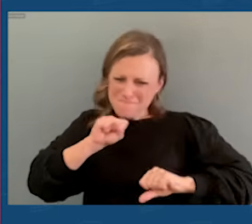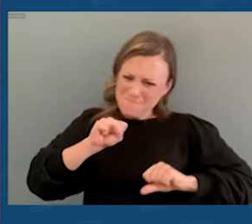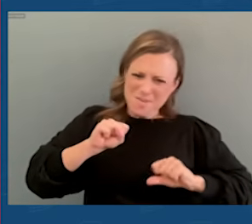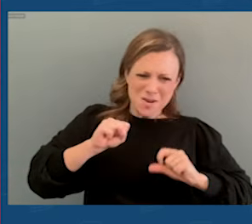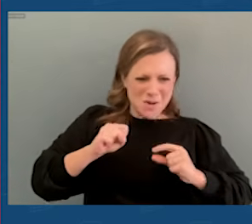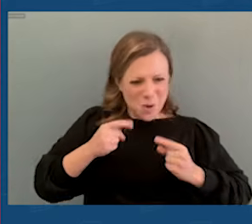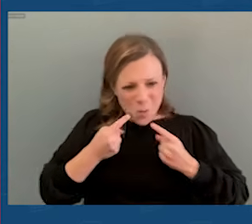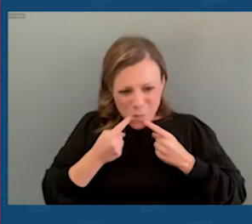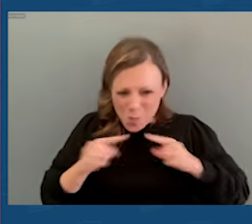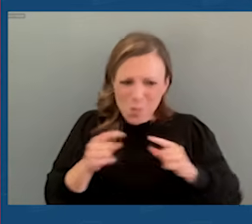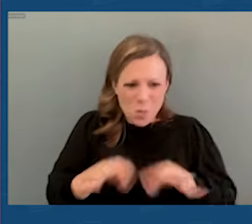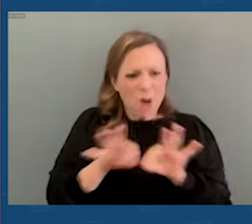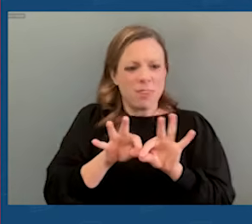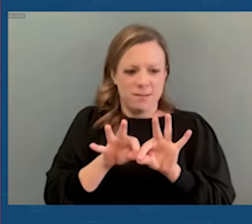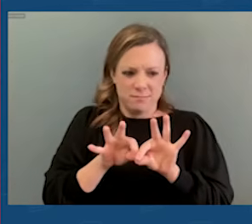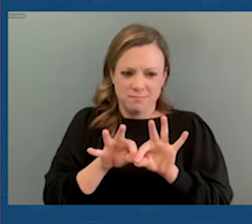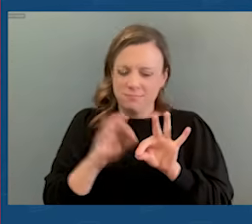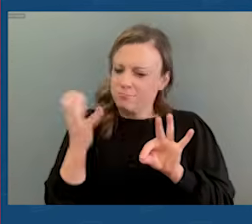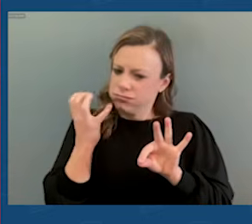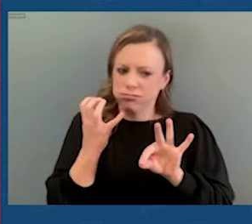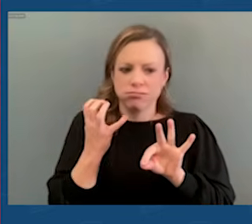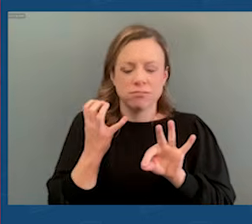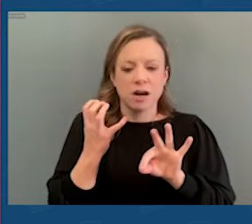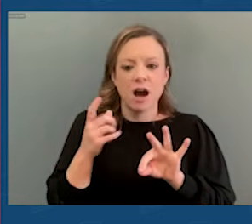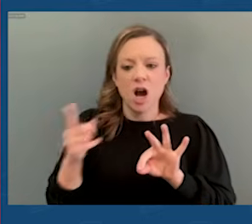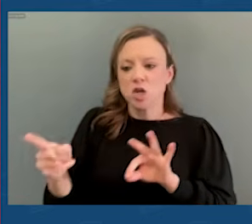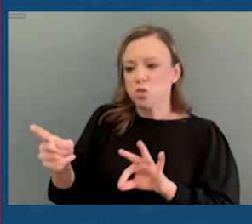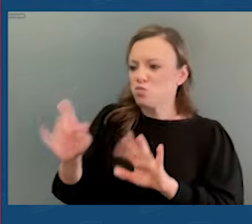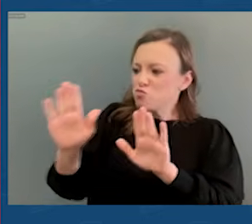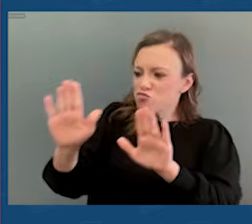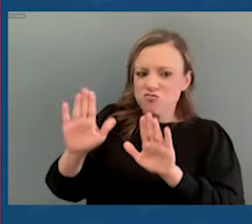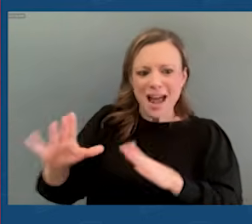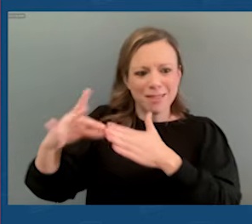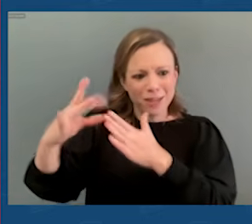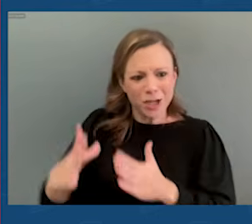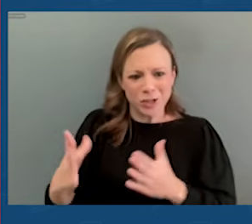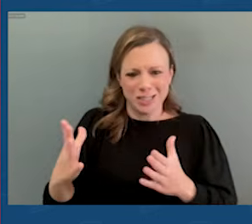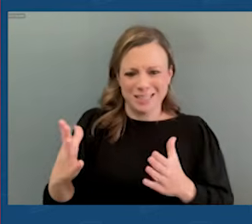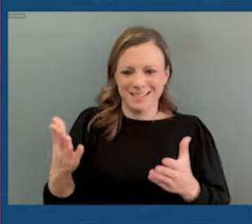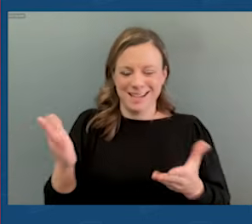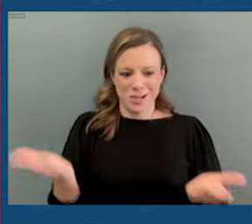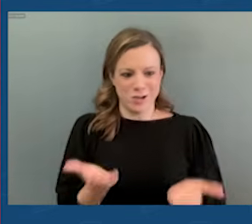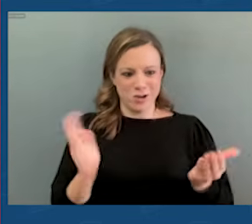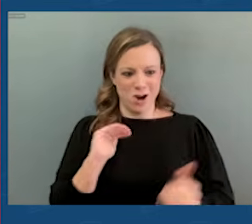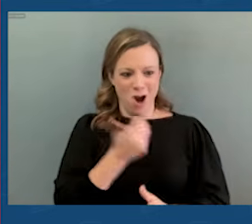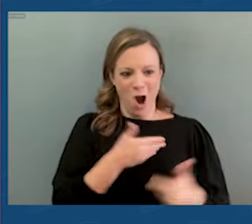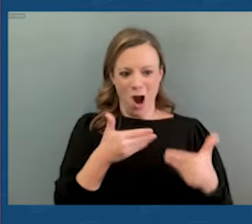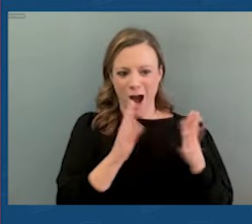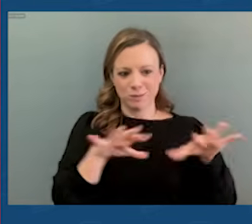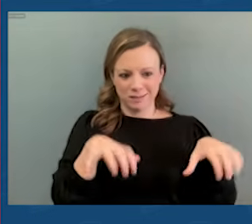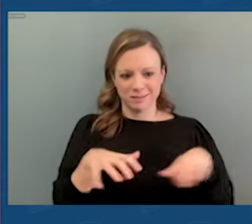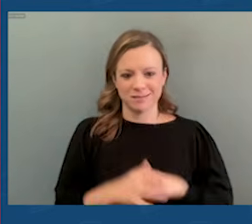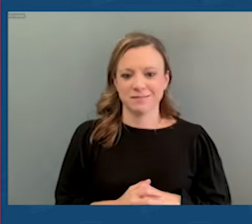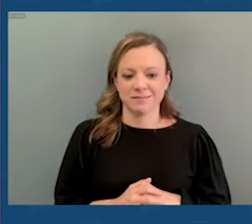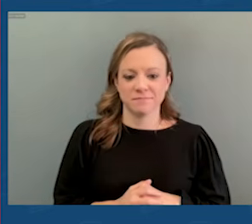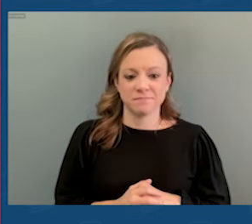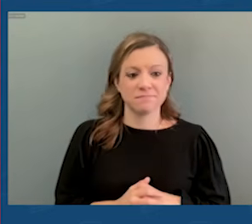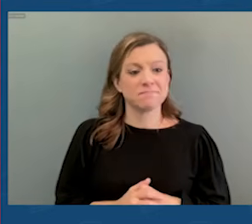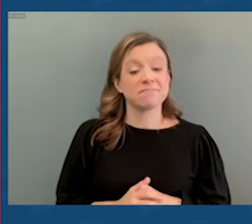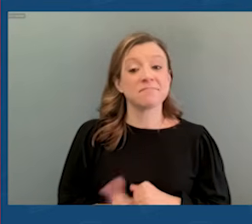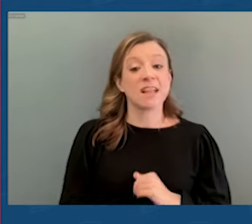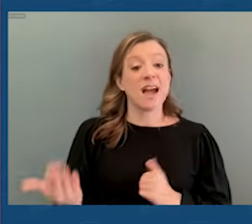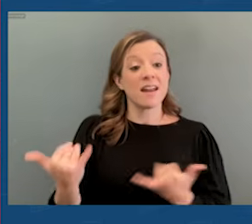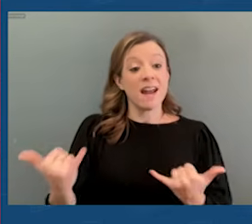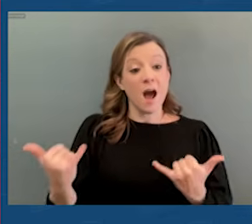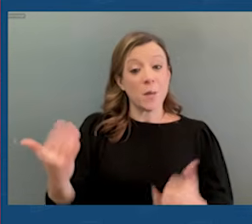how proud I am of you. You're an extraordinary member and leader in our House. And so with that, I also get to